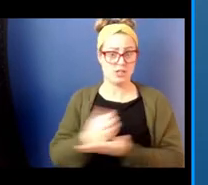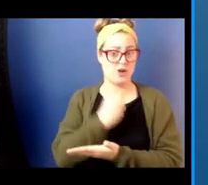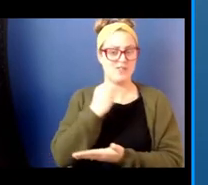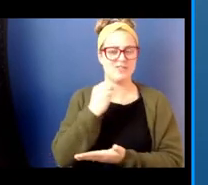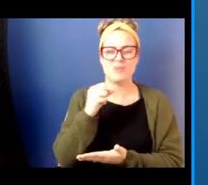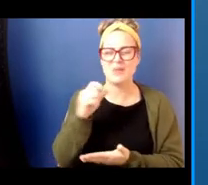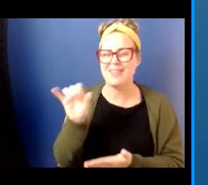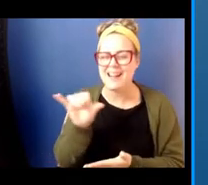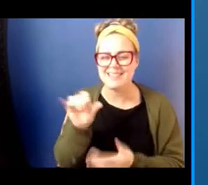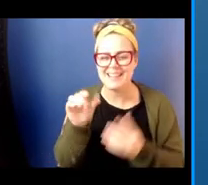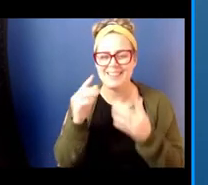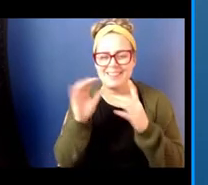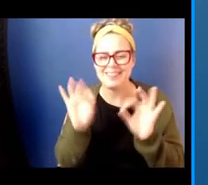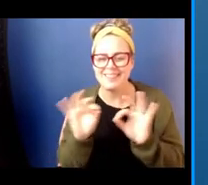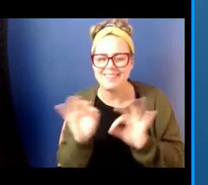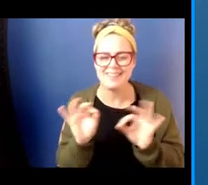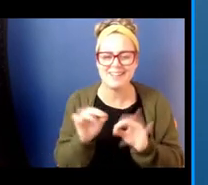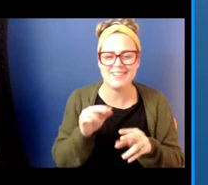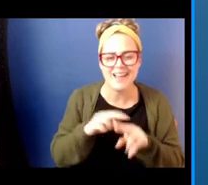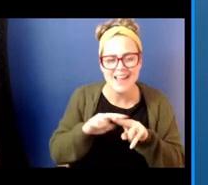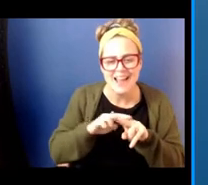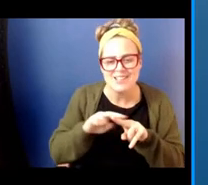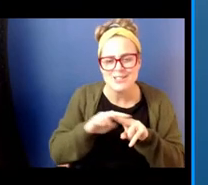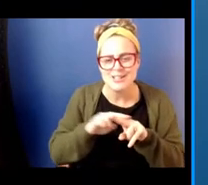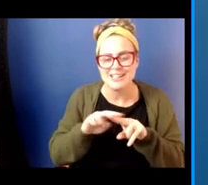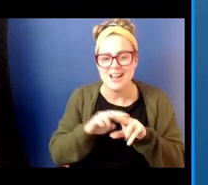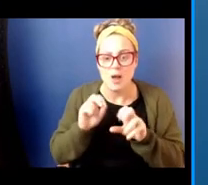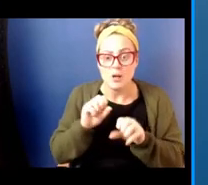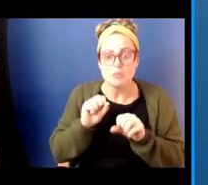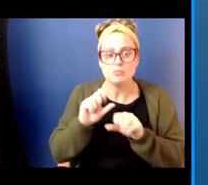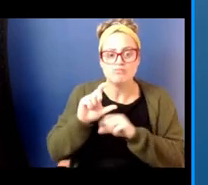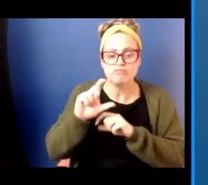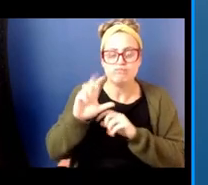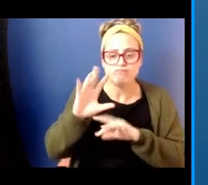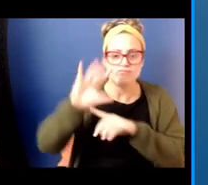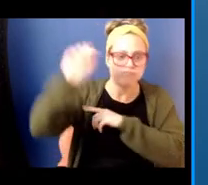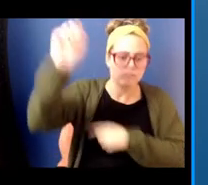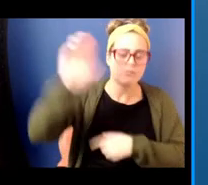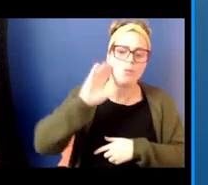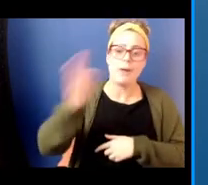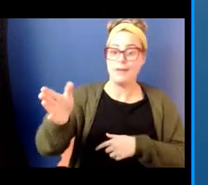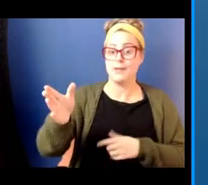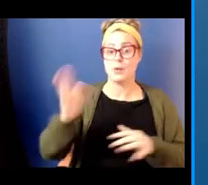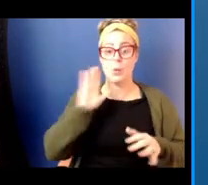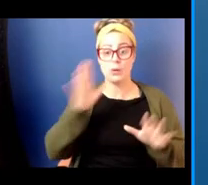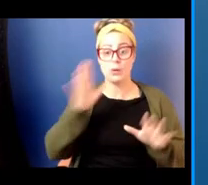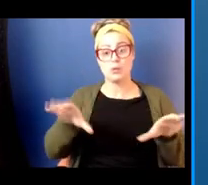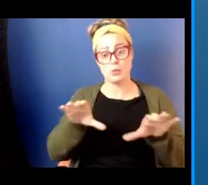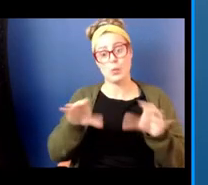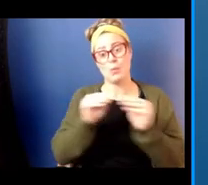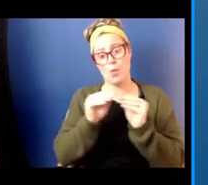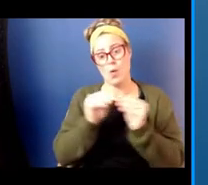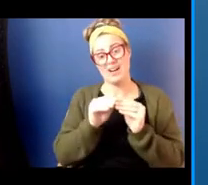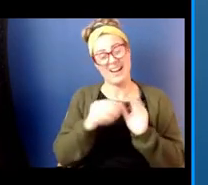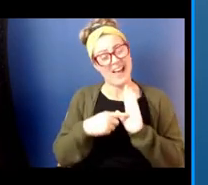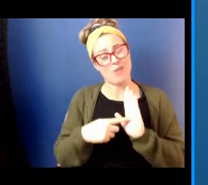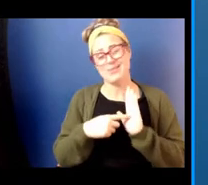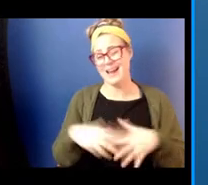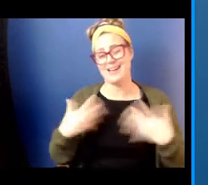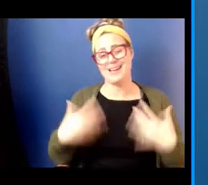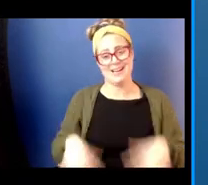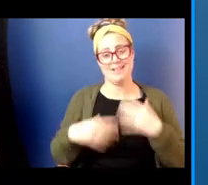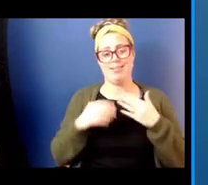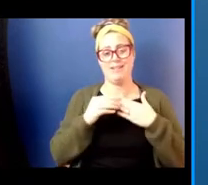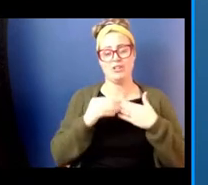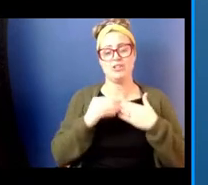and we will do even more especially with this outstanding leadership that we have in the state of Maryland I think that we've embraced